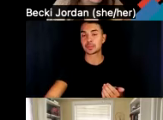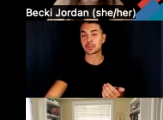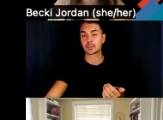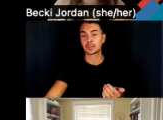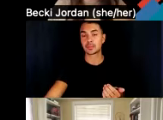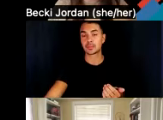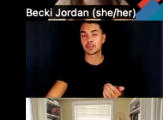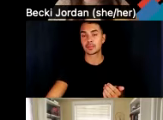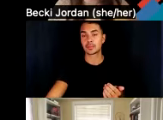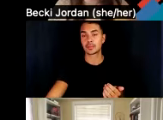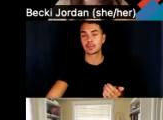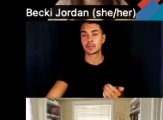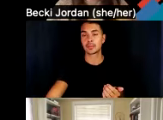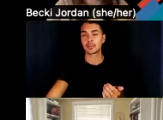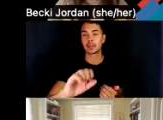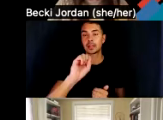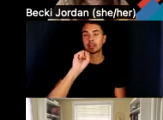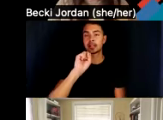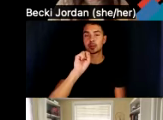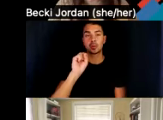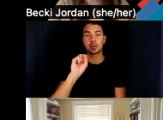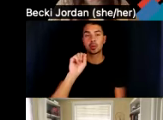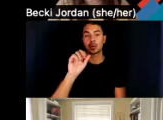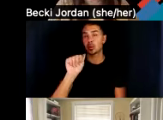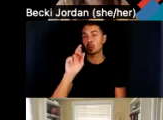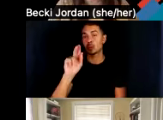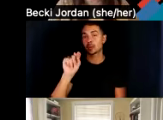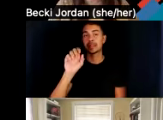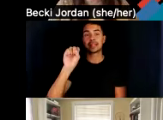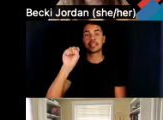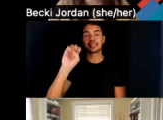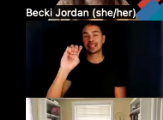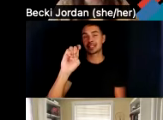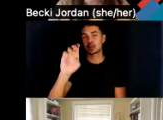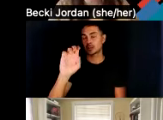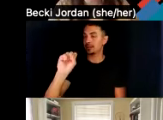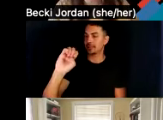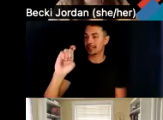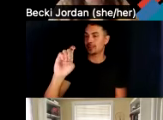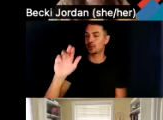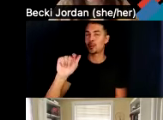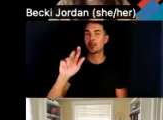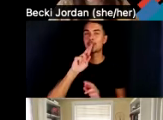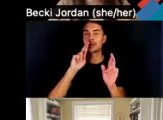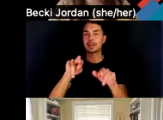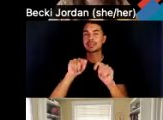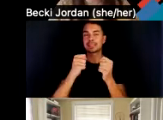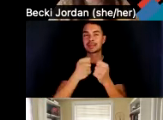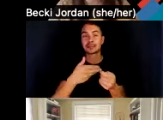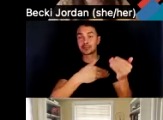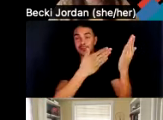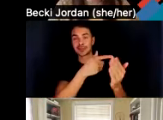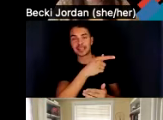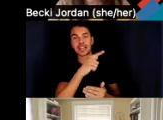sexual response teams. So we are just kind of, the poll is up, I believe, just kind